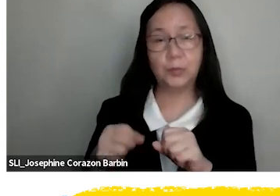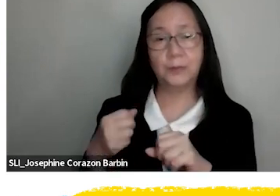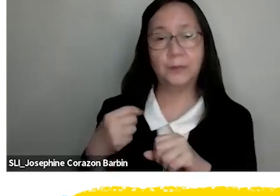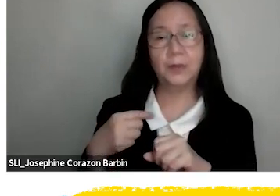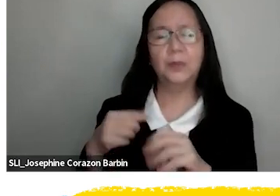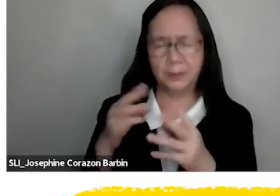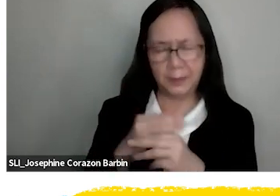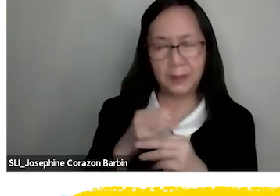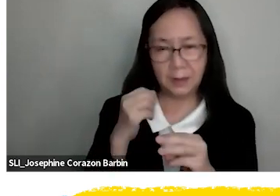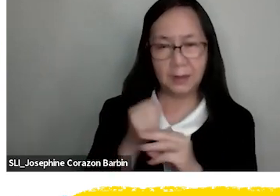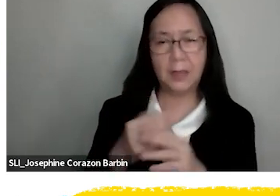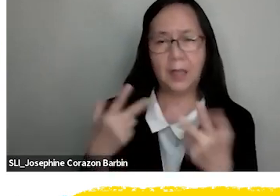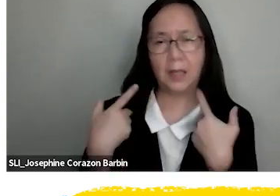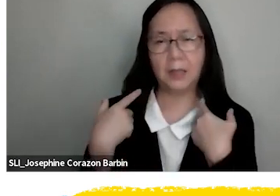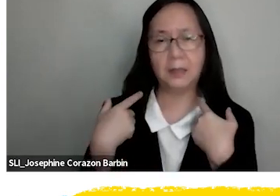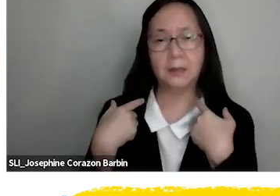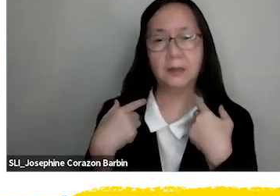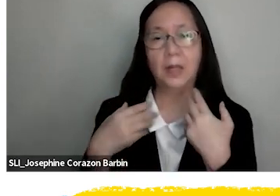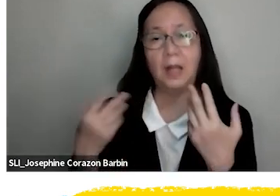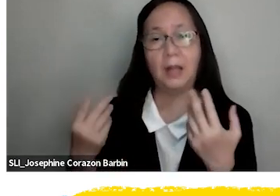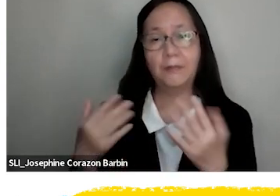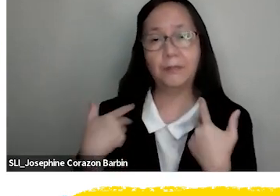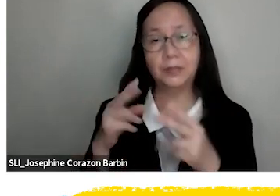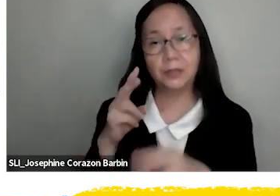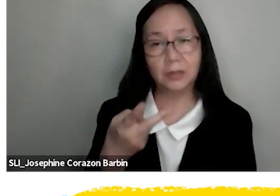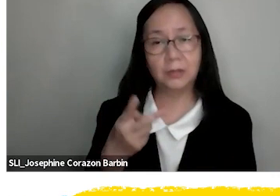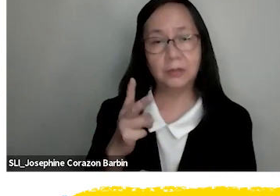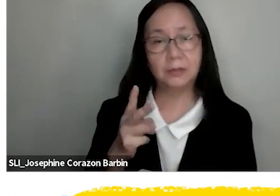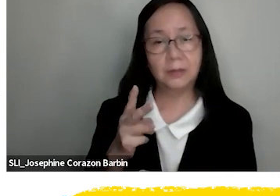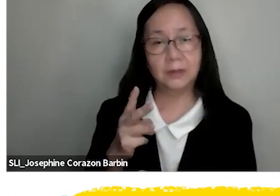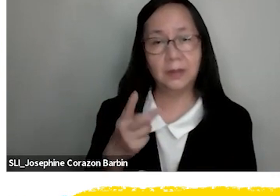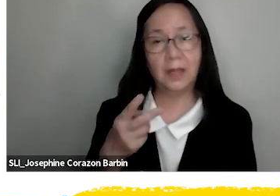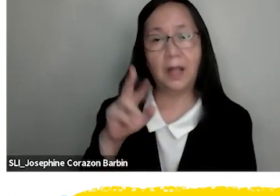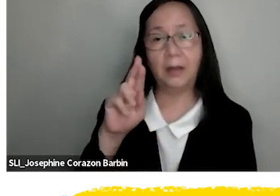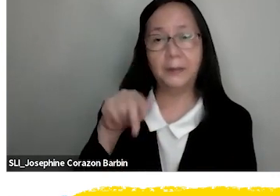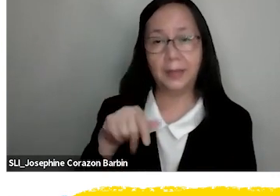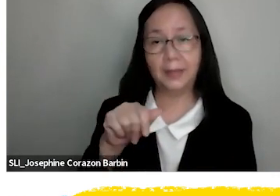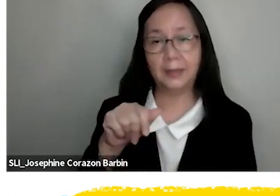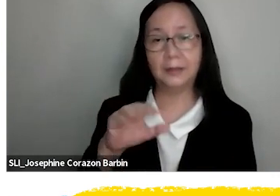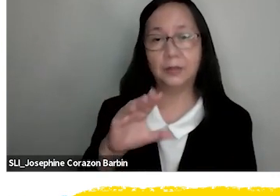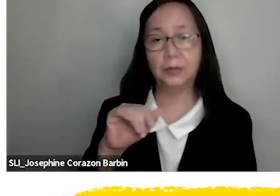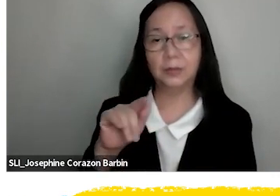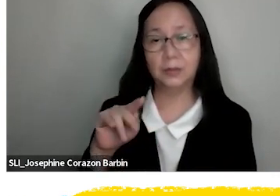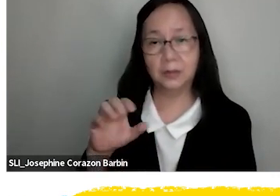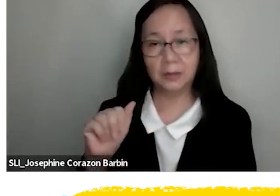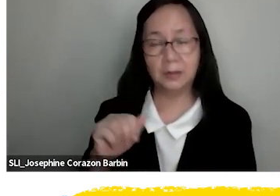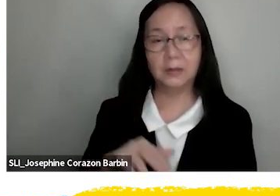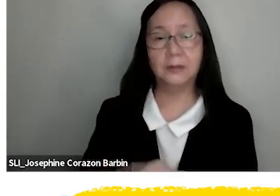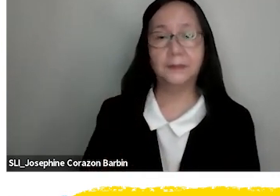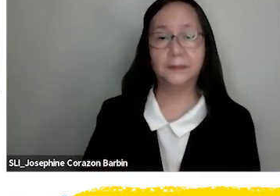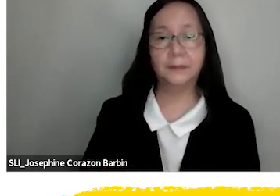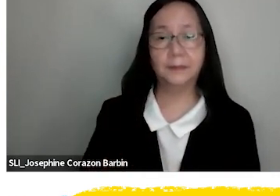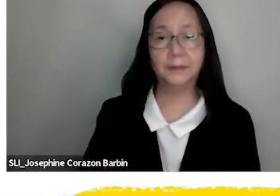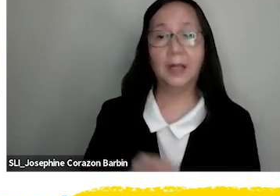it conditional that we will have a second RPA on COEA